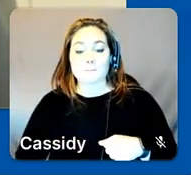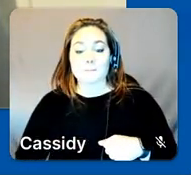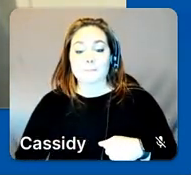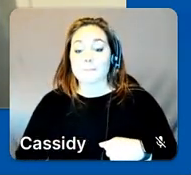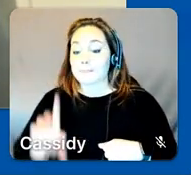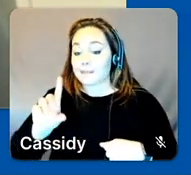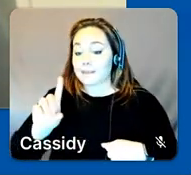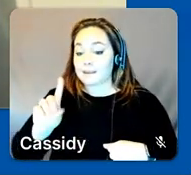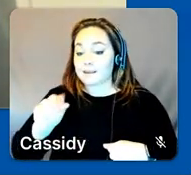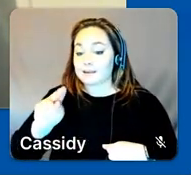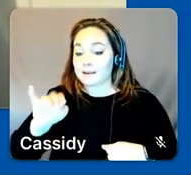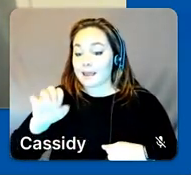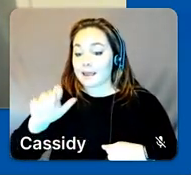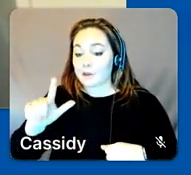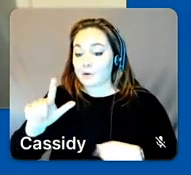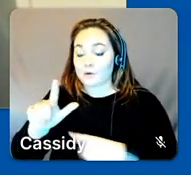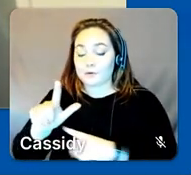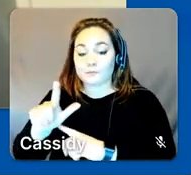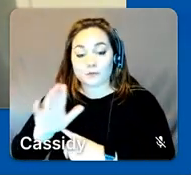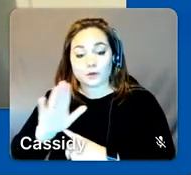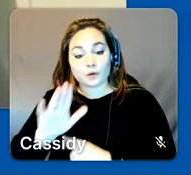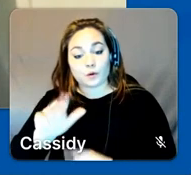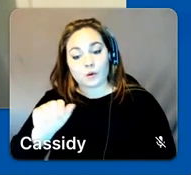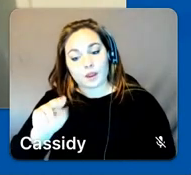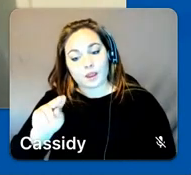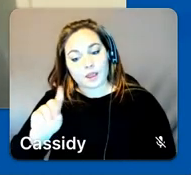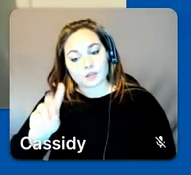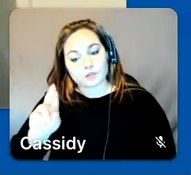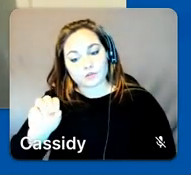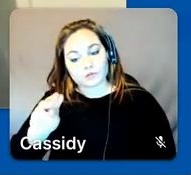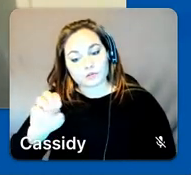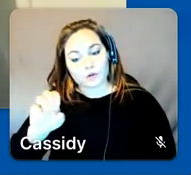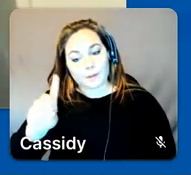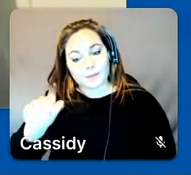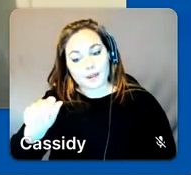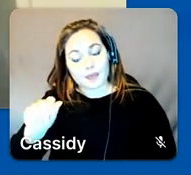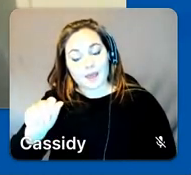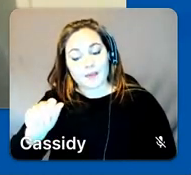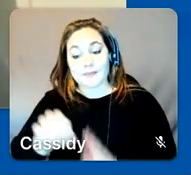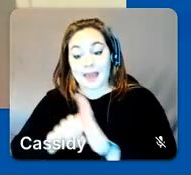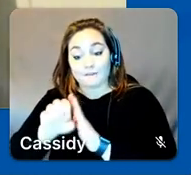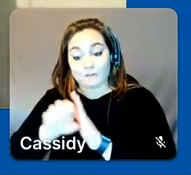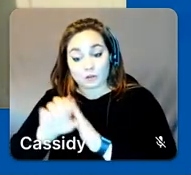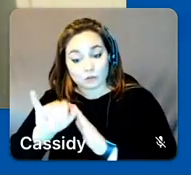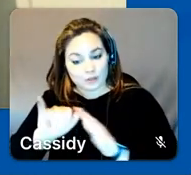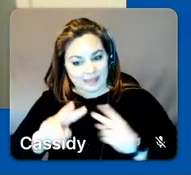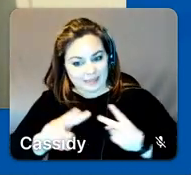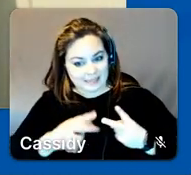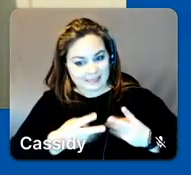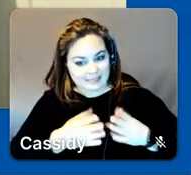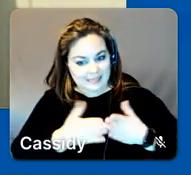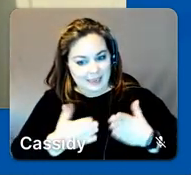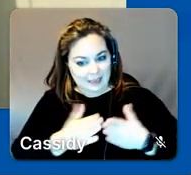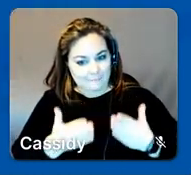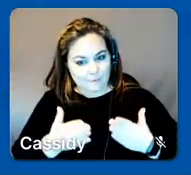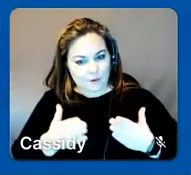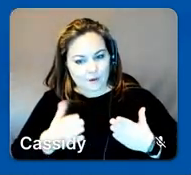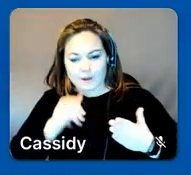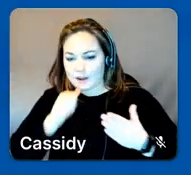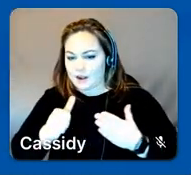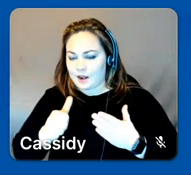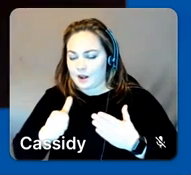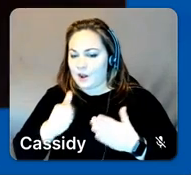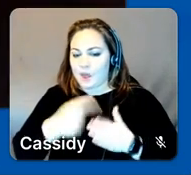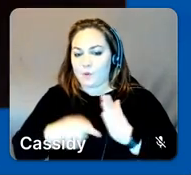Daniel, your Andromeda Evolution is a sequel to a book that you didn't write. This is not the piece that you read for us today, but